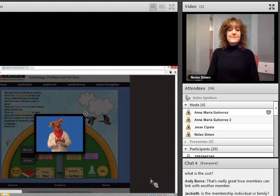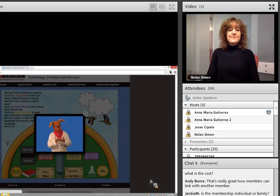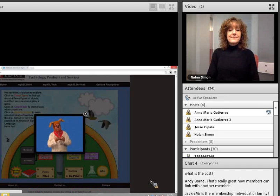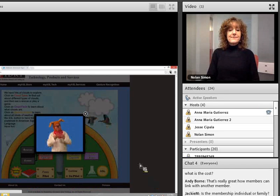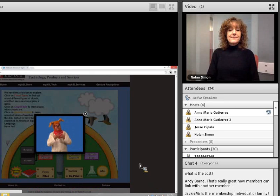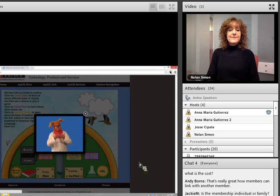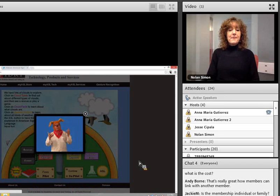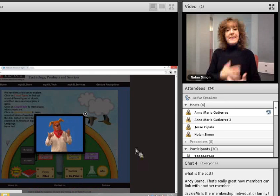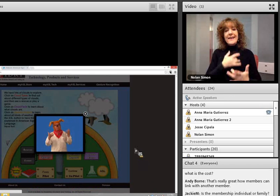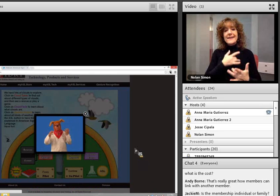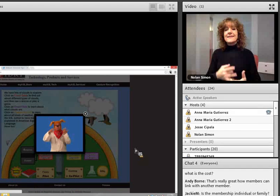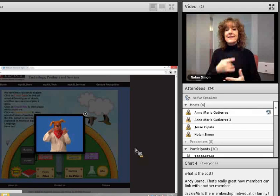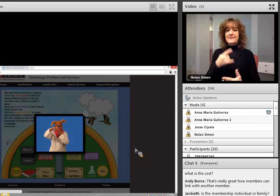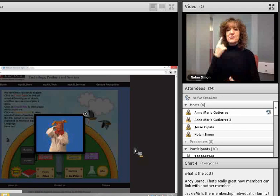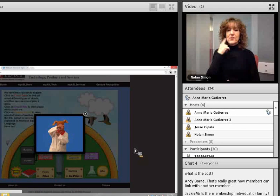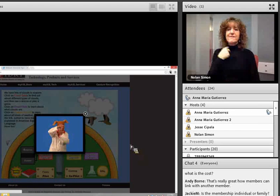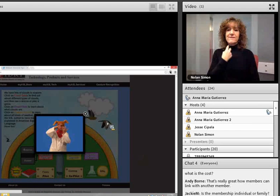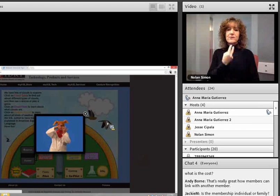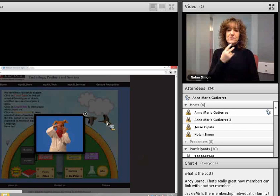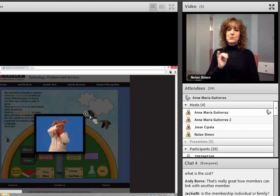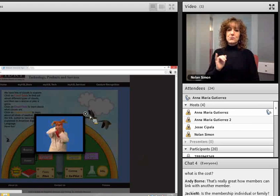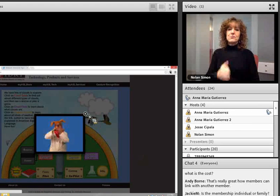And normally there's voiceover.